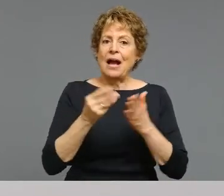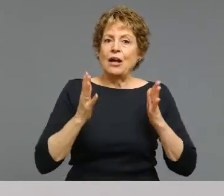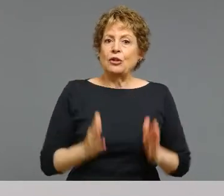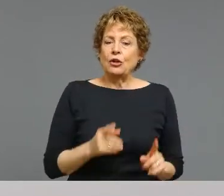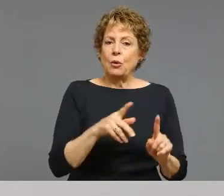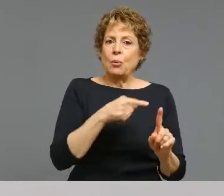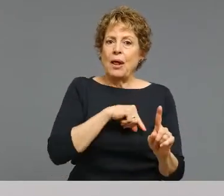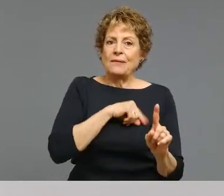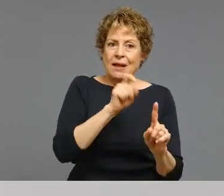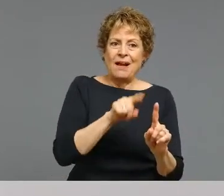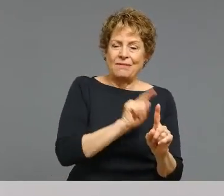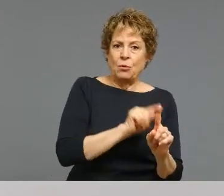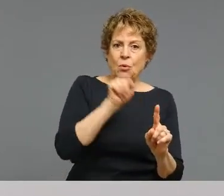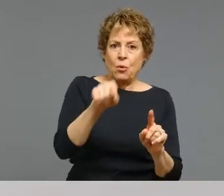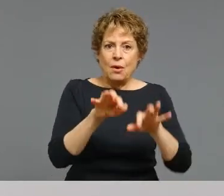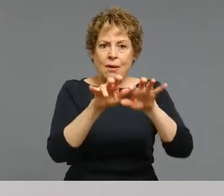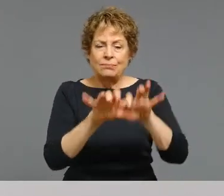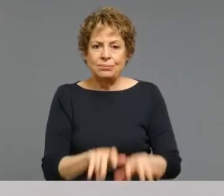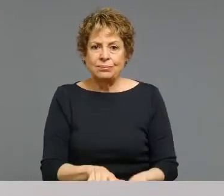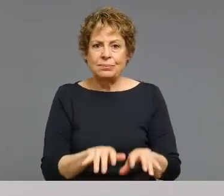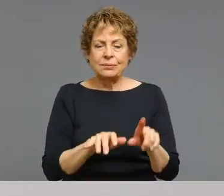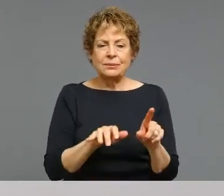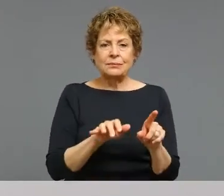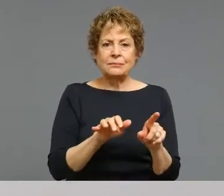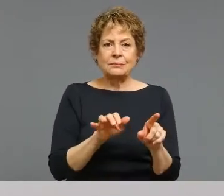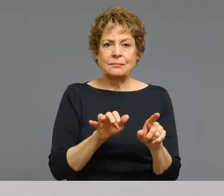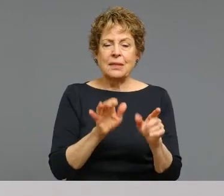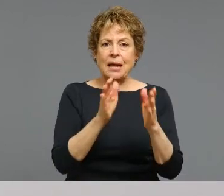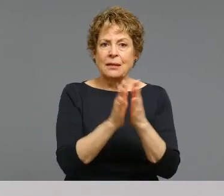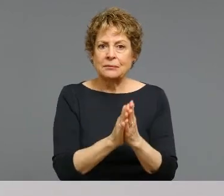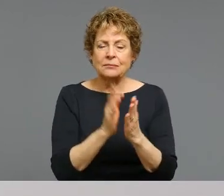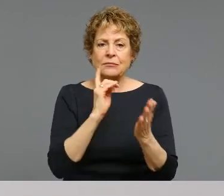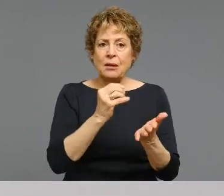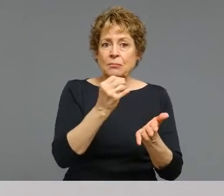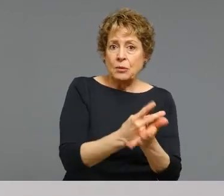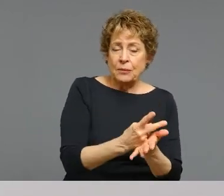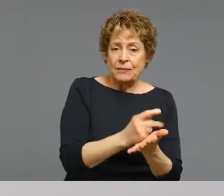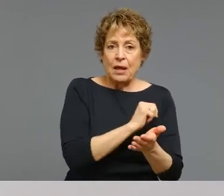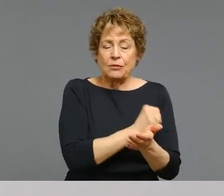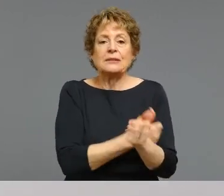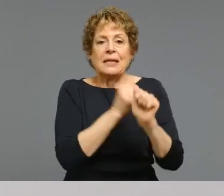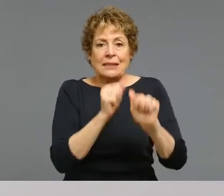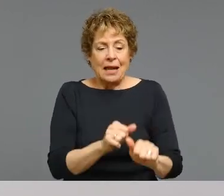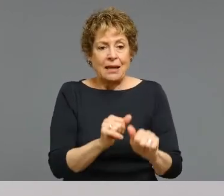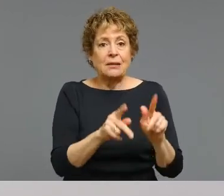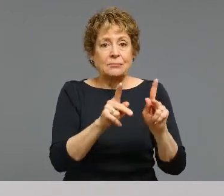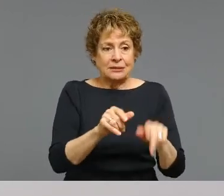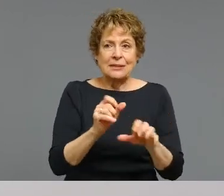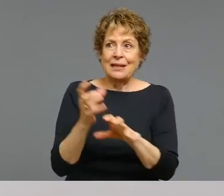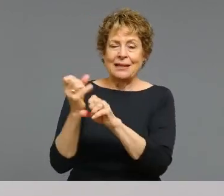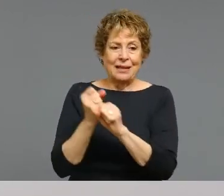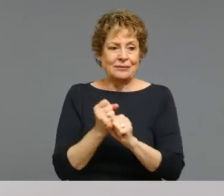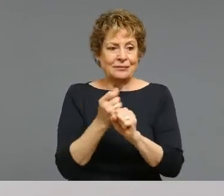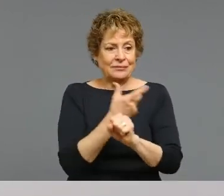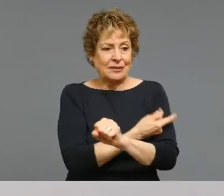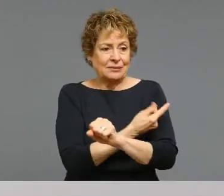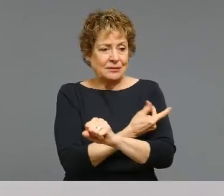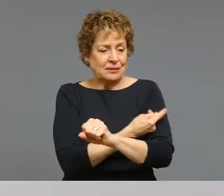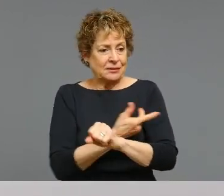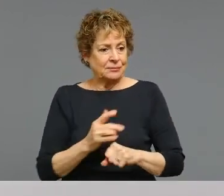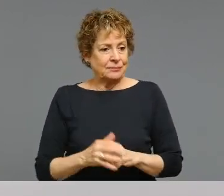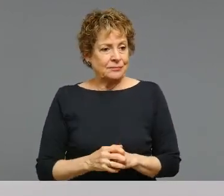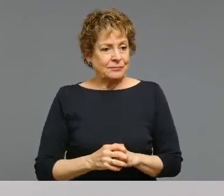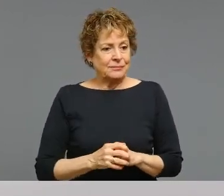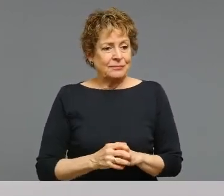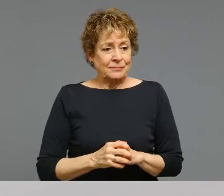need some assistance if they have trouble, finding there was a national shortage on data loggers. If they need those types of things, we can usually help locate